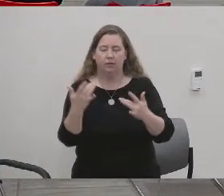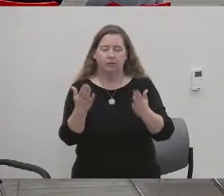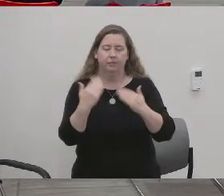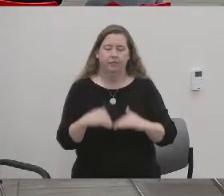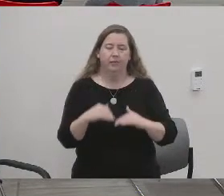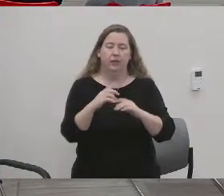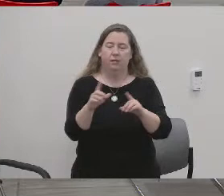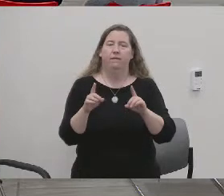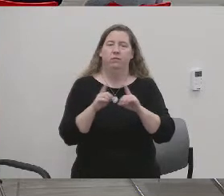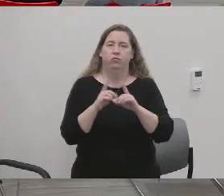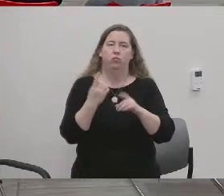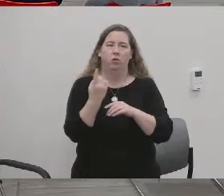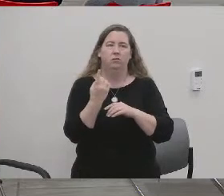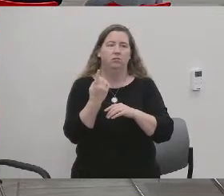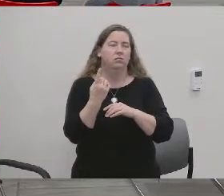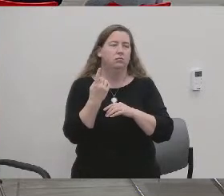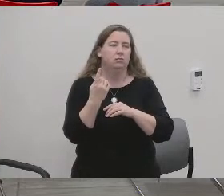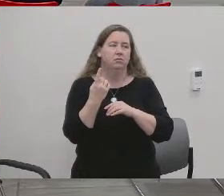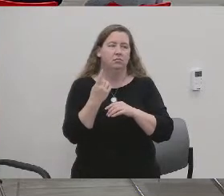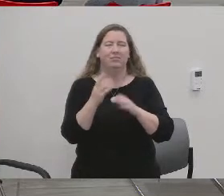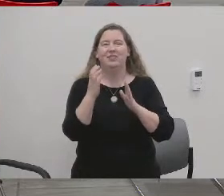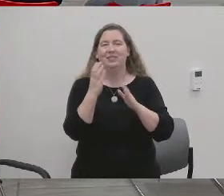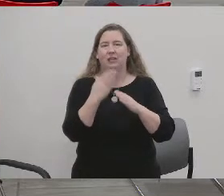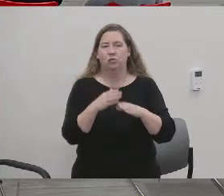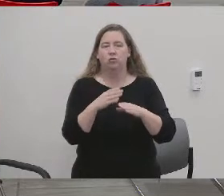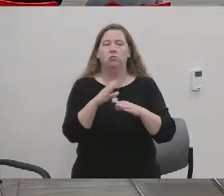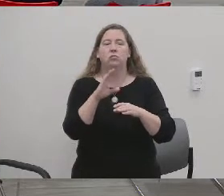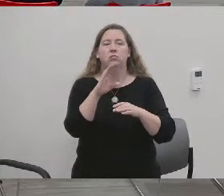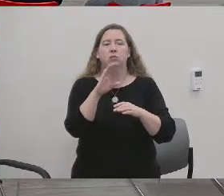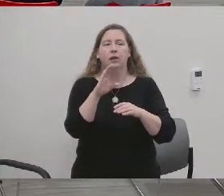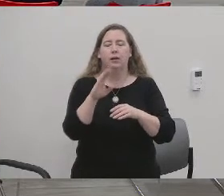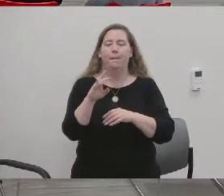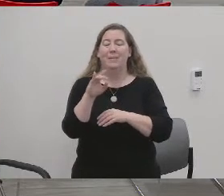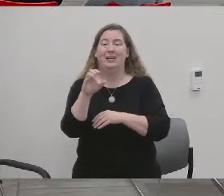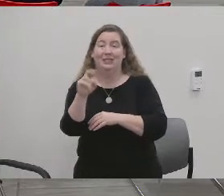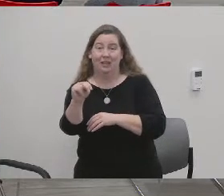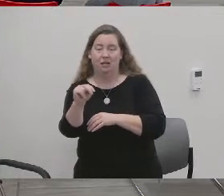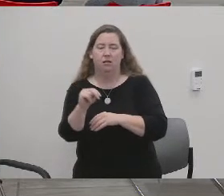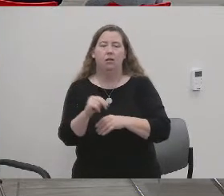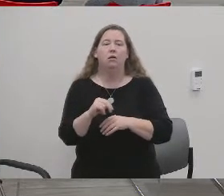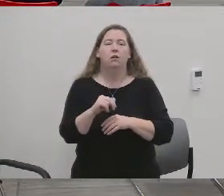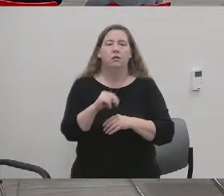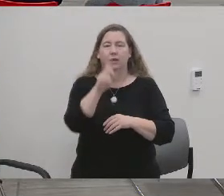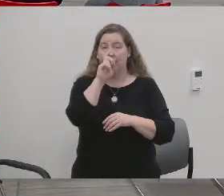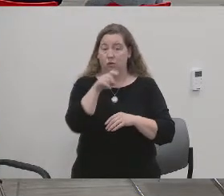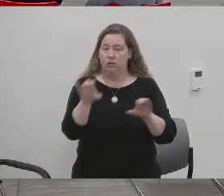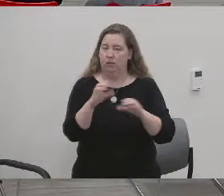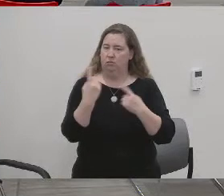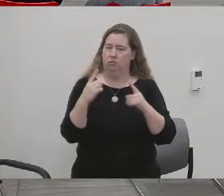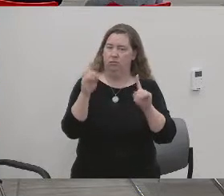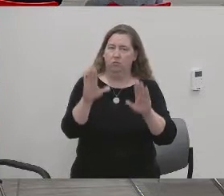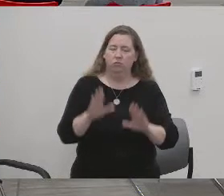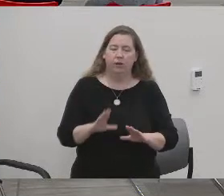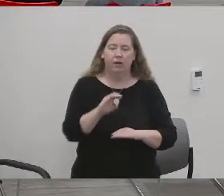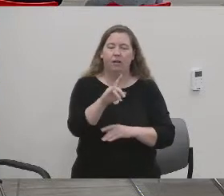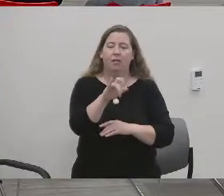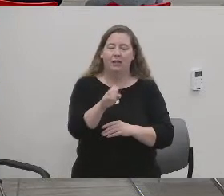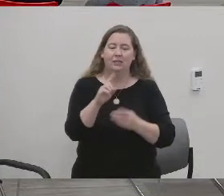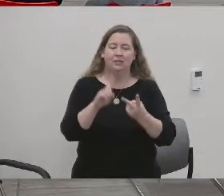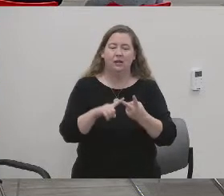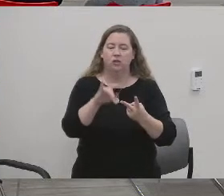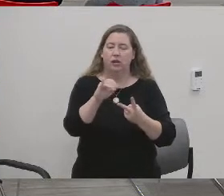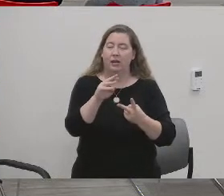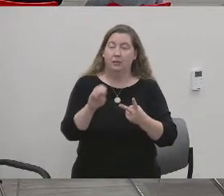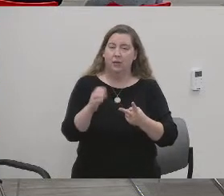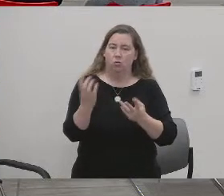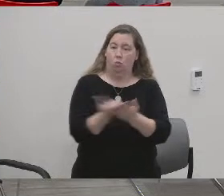couple weeks ago at the Lindner Family Tennis Center in Mason, Lady Eagles did very well. Elise and Jasmine won 2 matches and were a